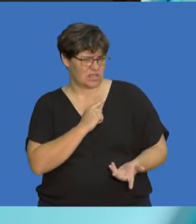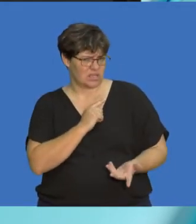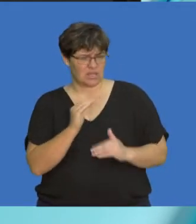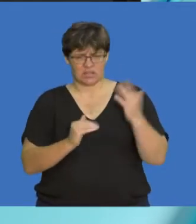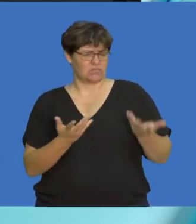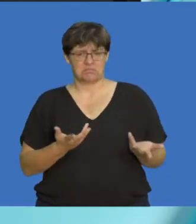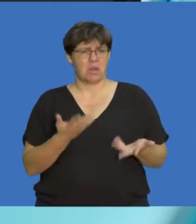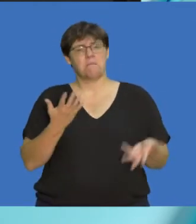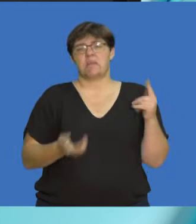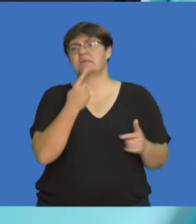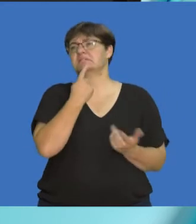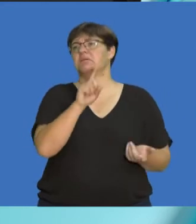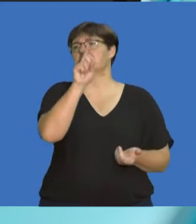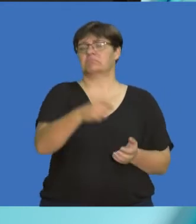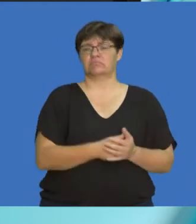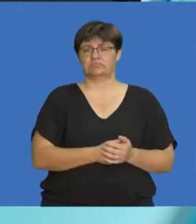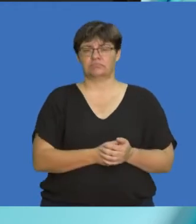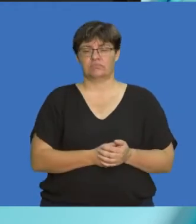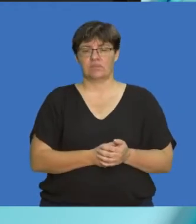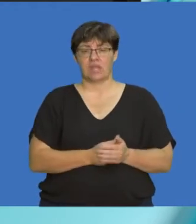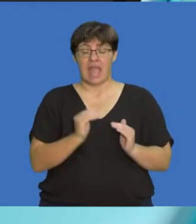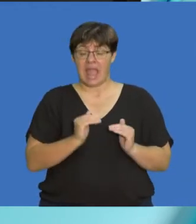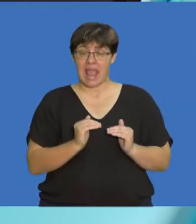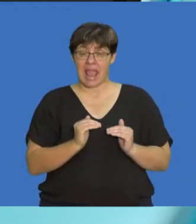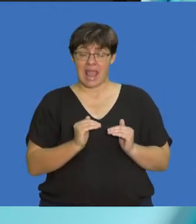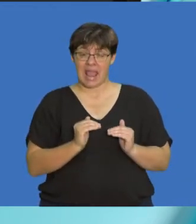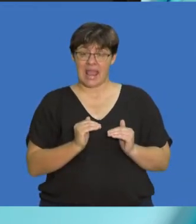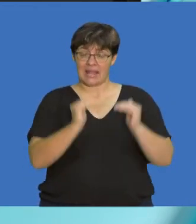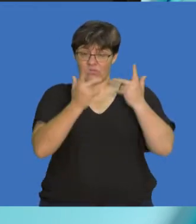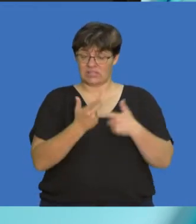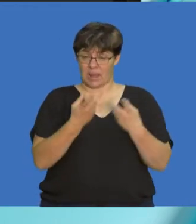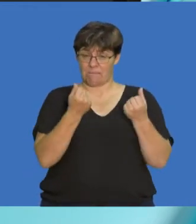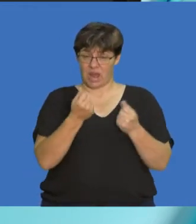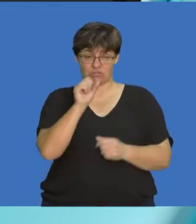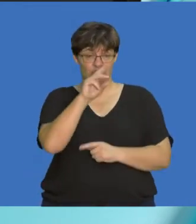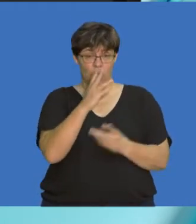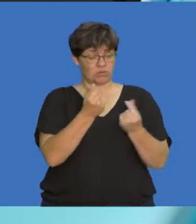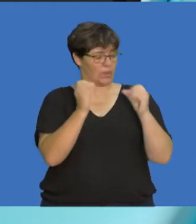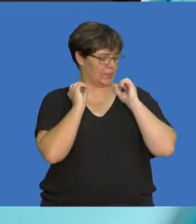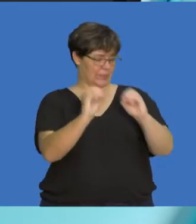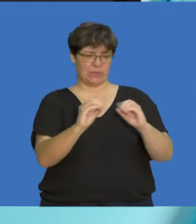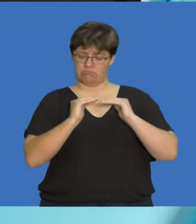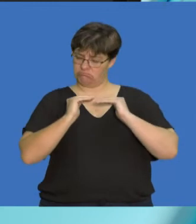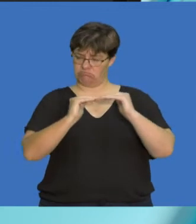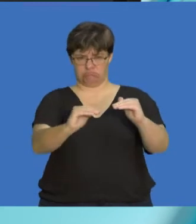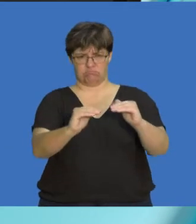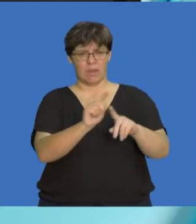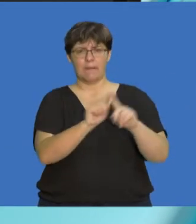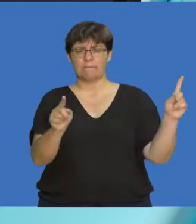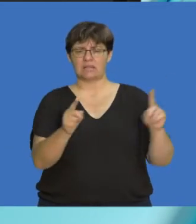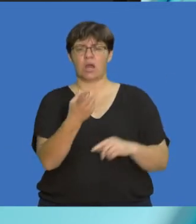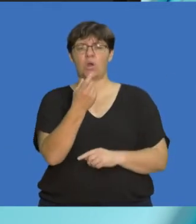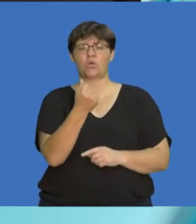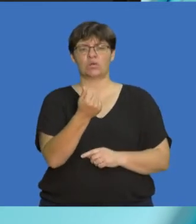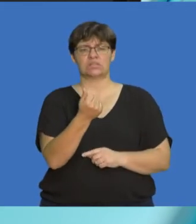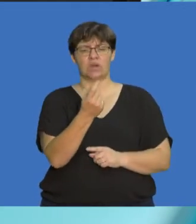question said, there was no increase in the price of your raw materials, yet your cost per